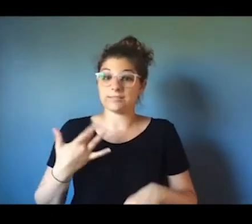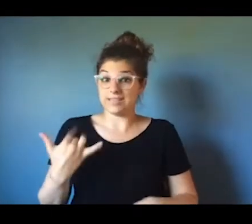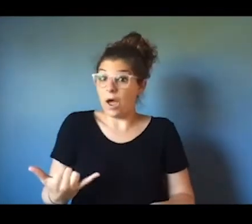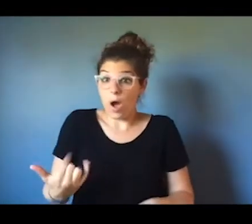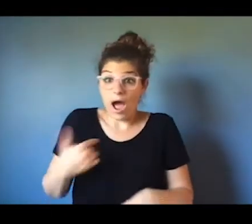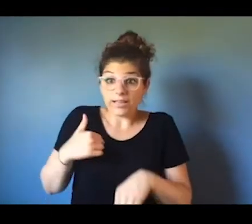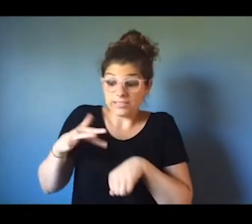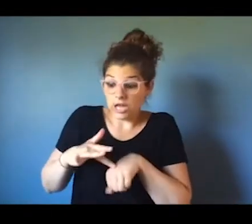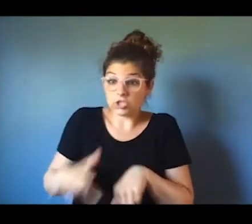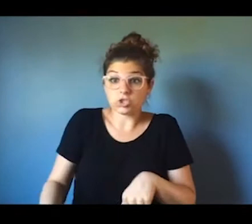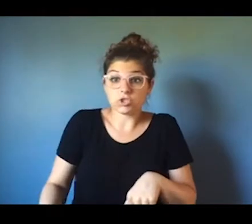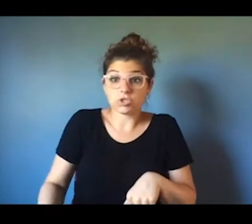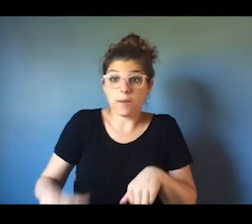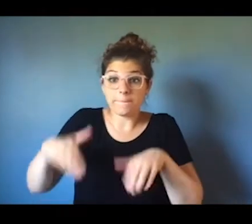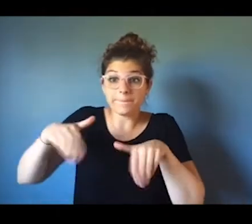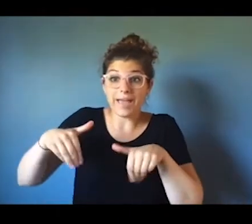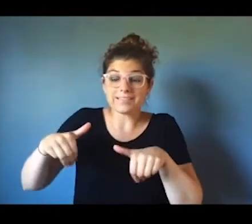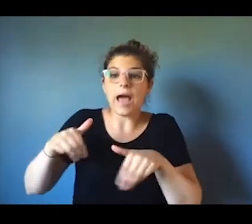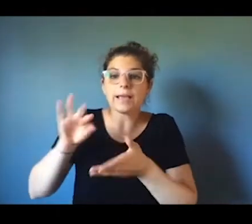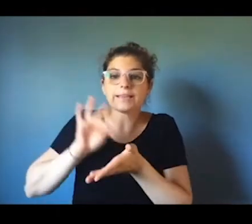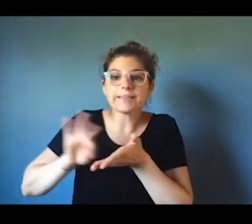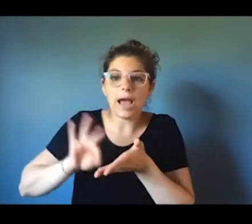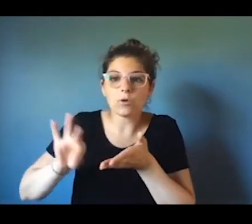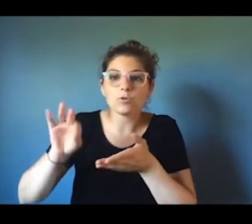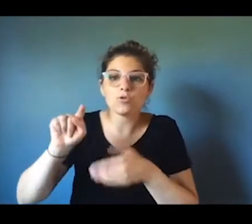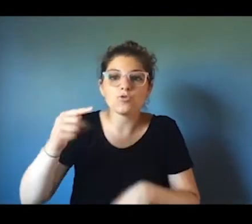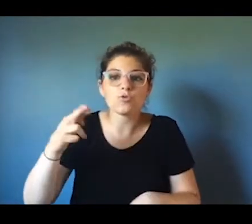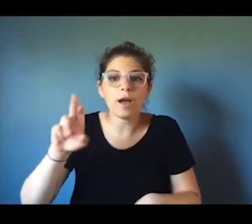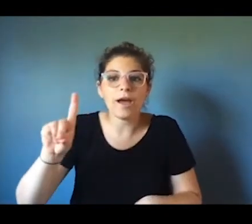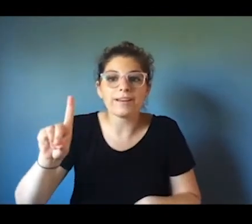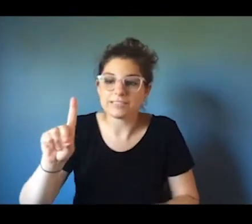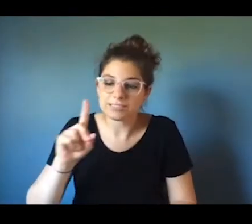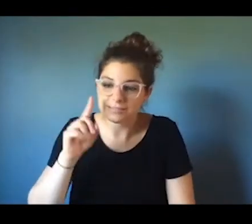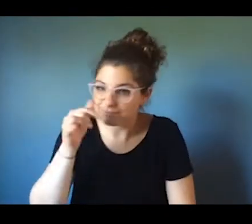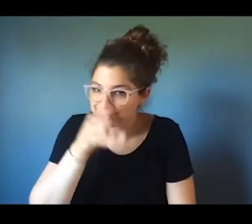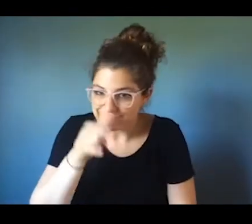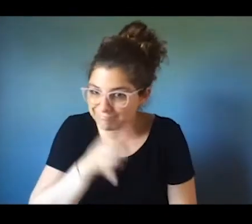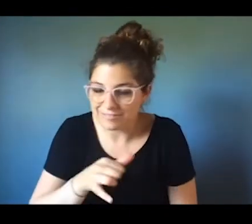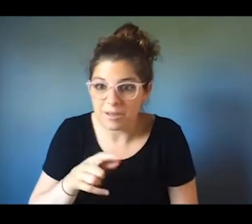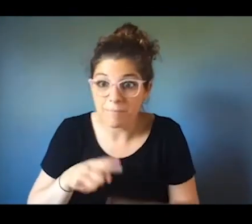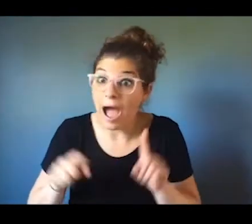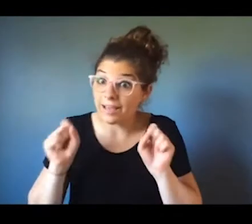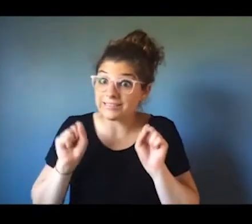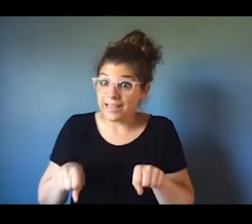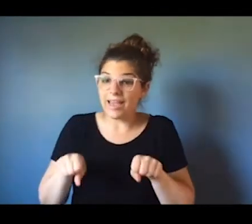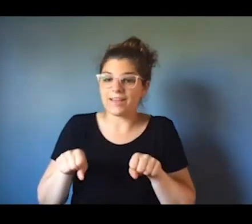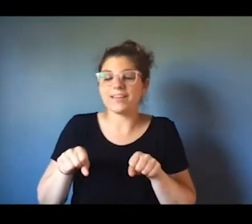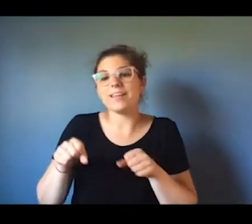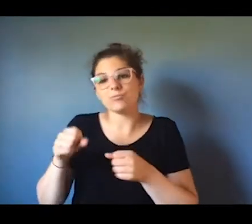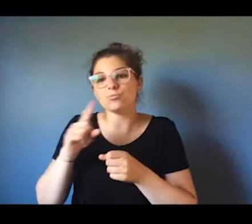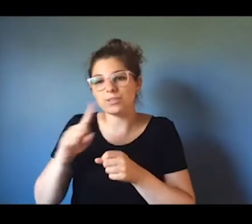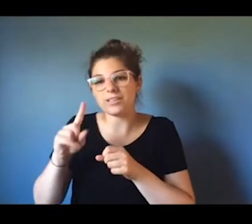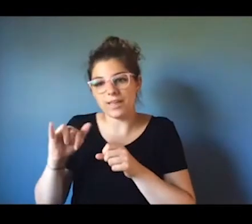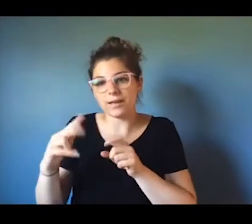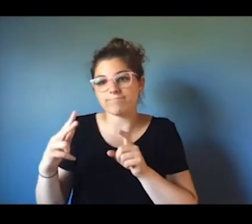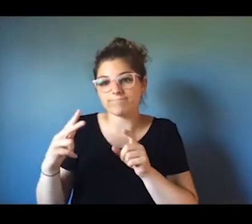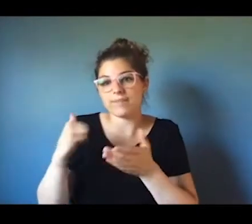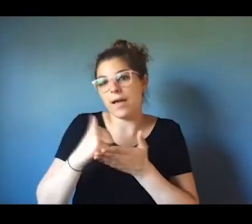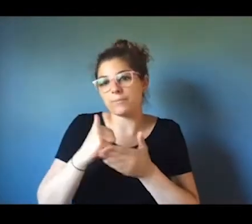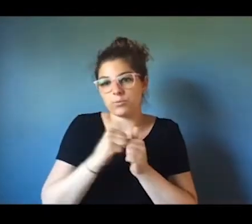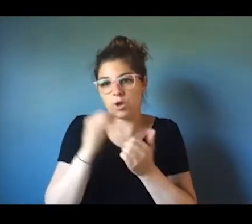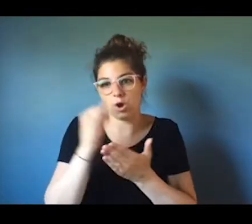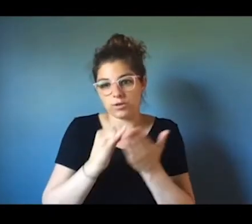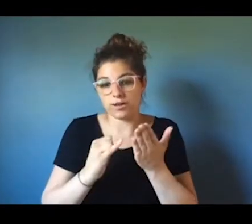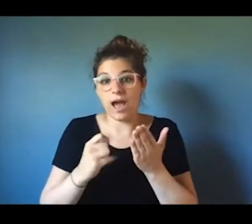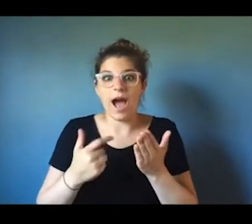touch now where I can practically touch a pair of blue jeans and count the threads. It's gotten a little ridiculous, but it certainly helps when it comes to